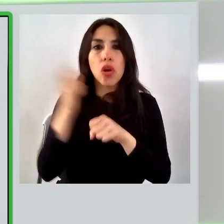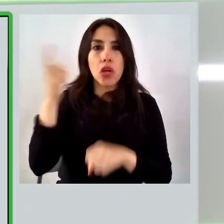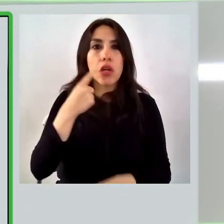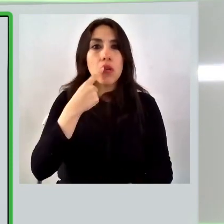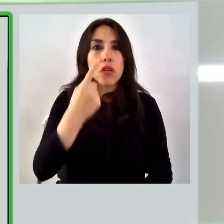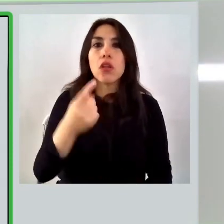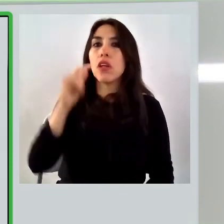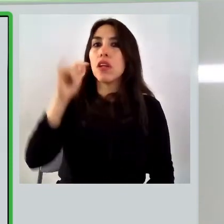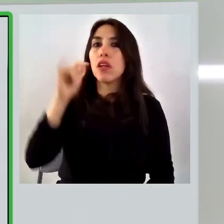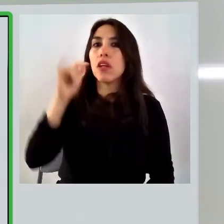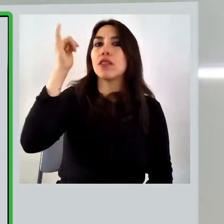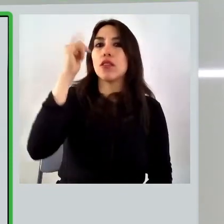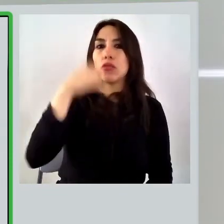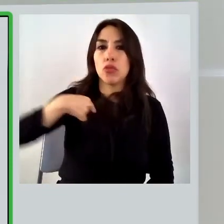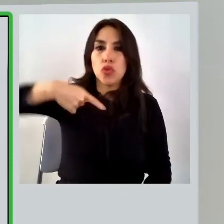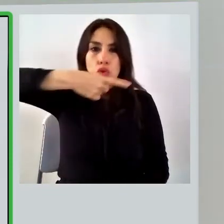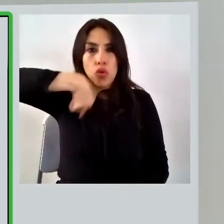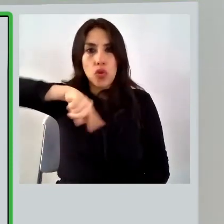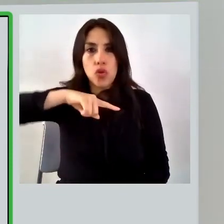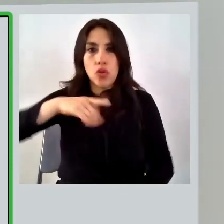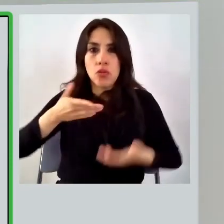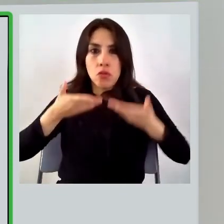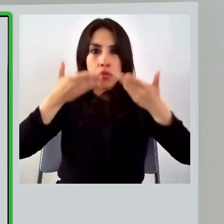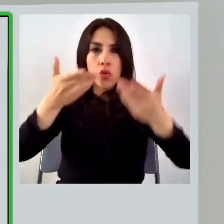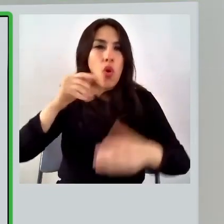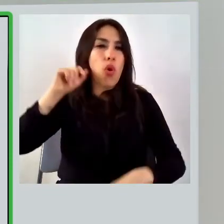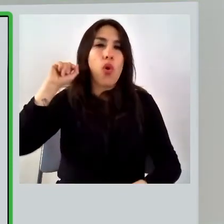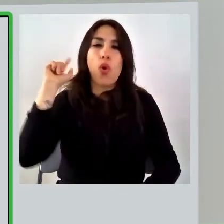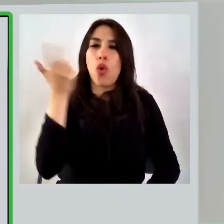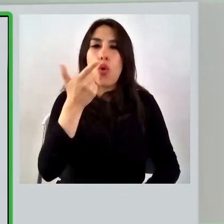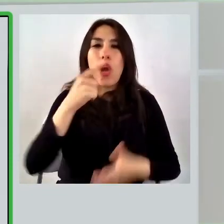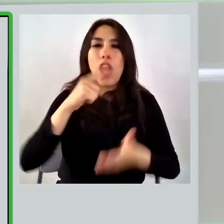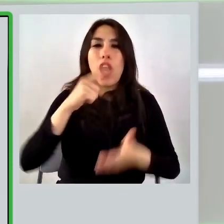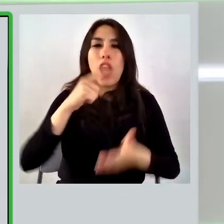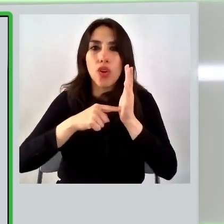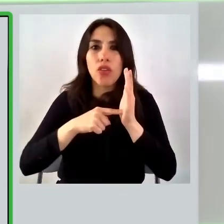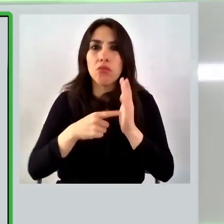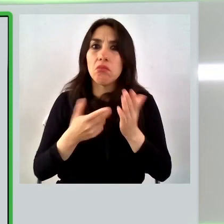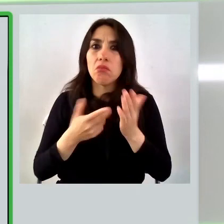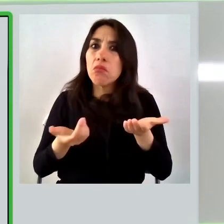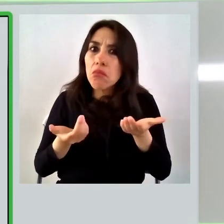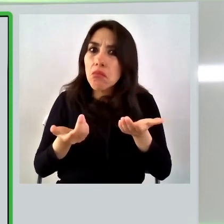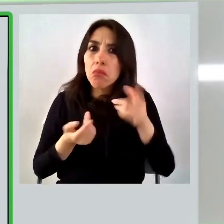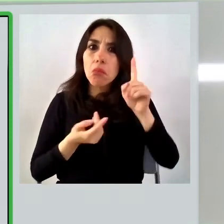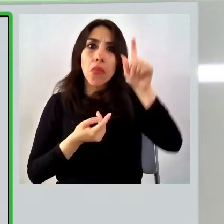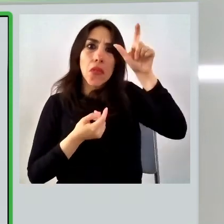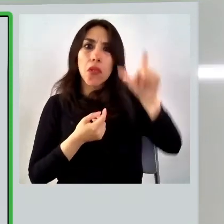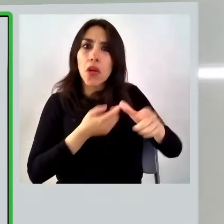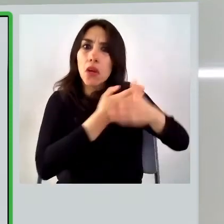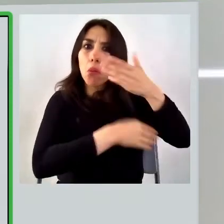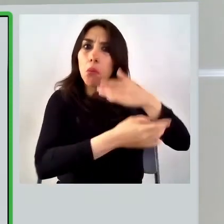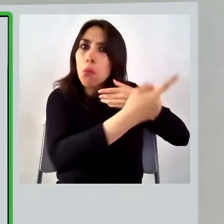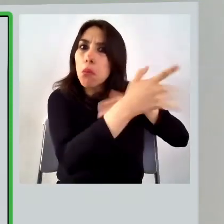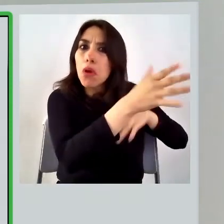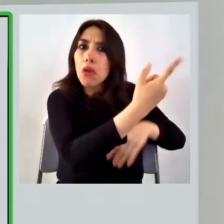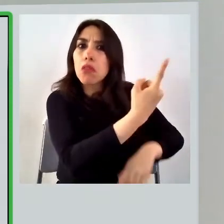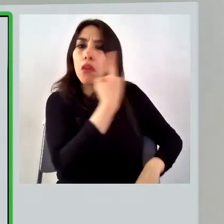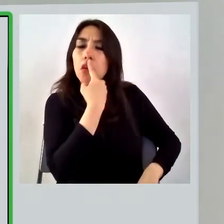of employees who agree. That's an even more significant gap than we saw in the global